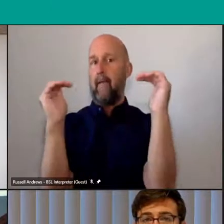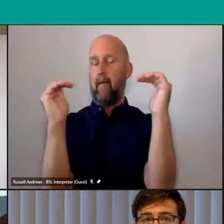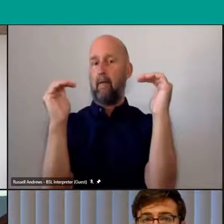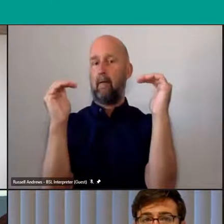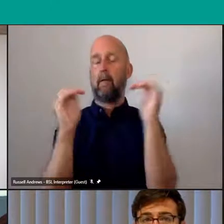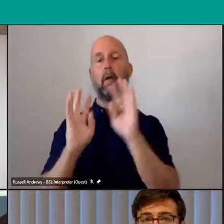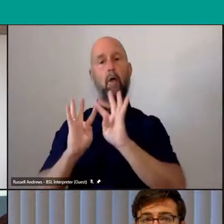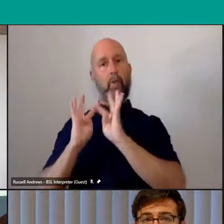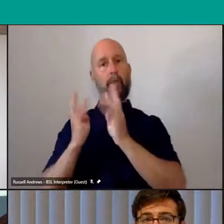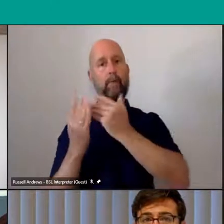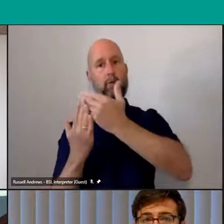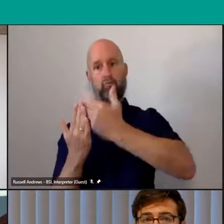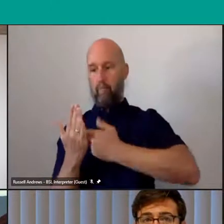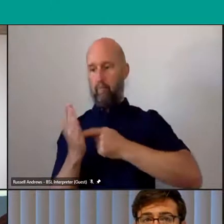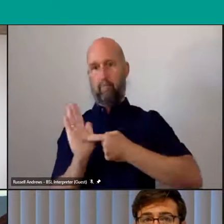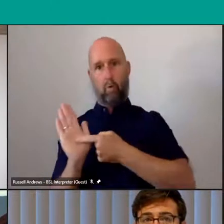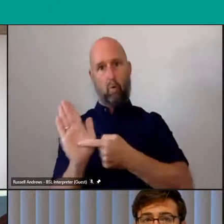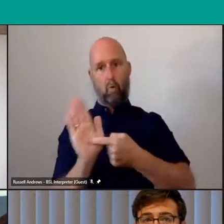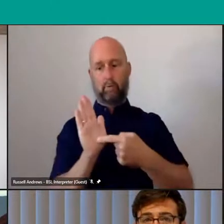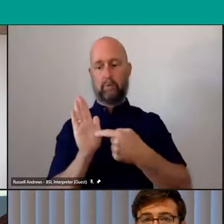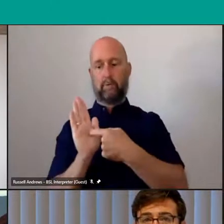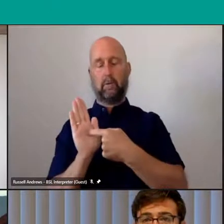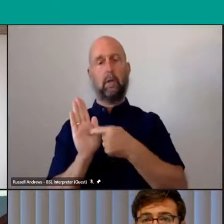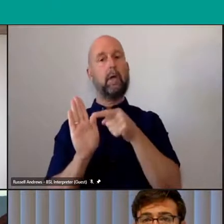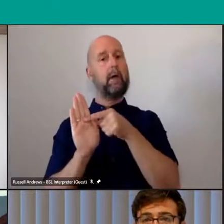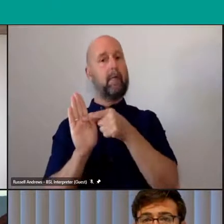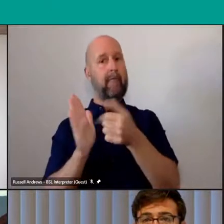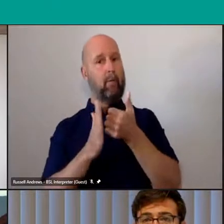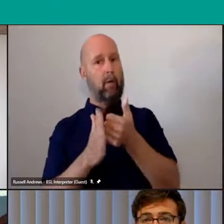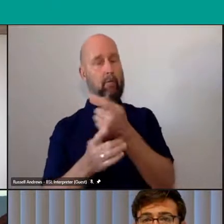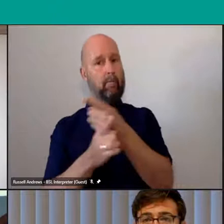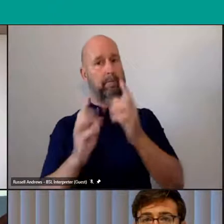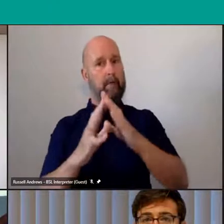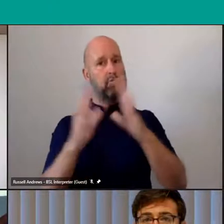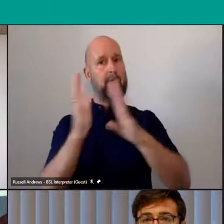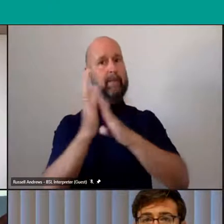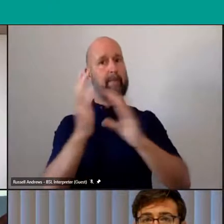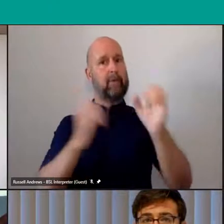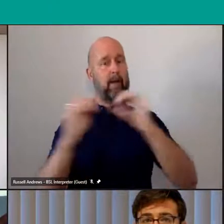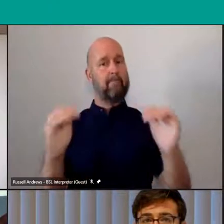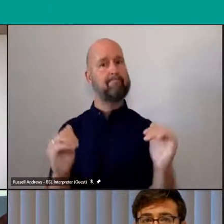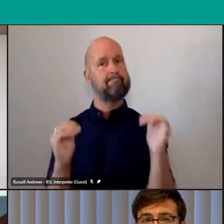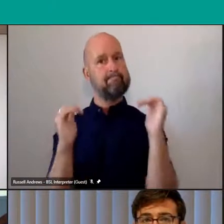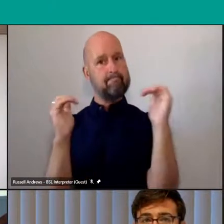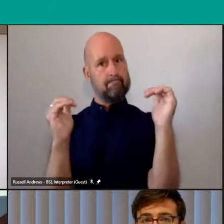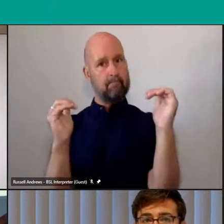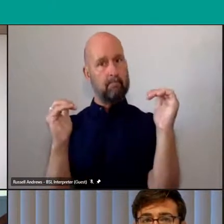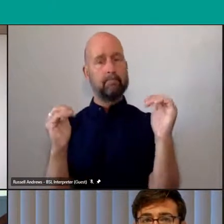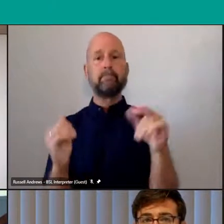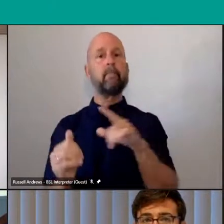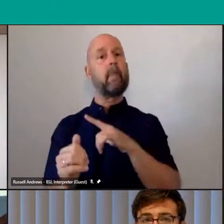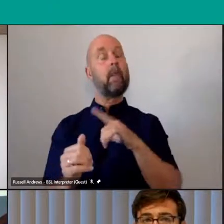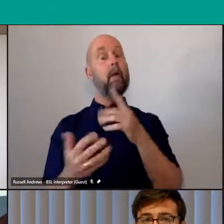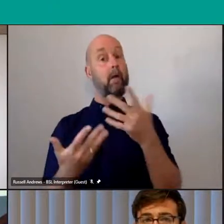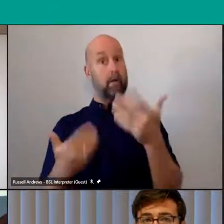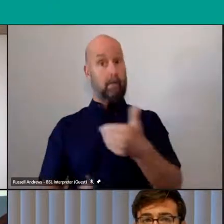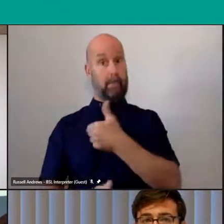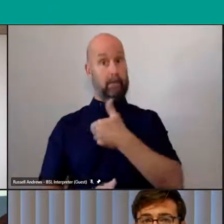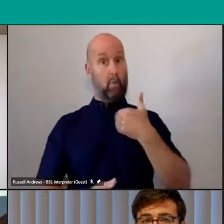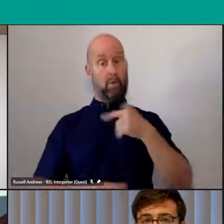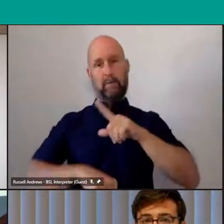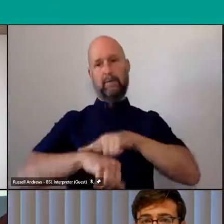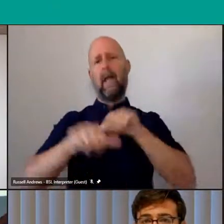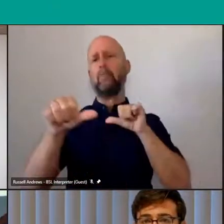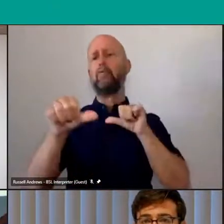step in taking Greater Manchester to that next level. So in the short time that we've got available to us this